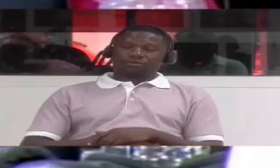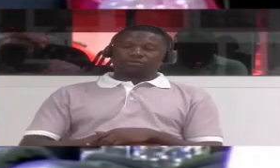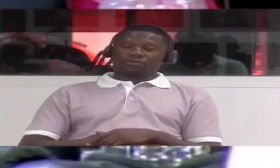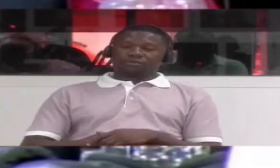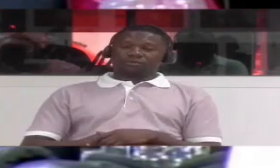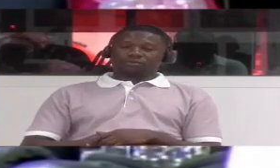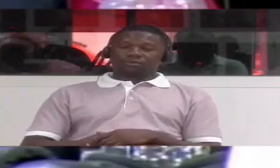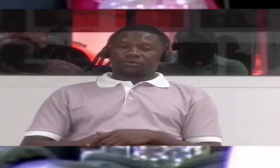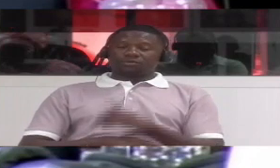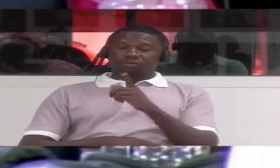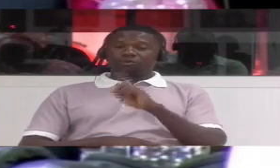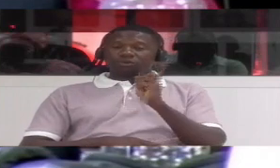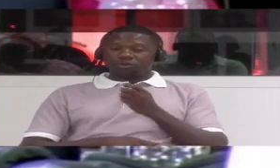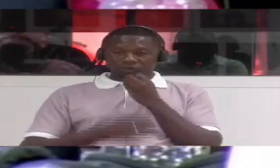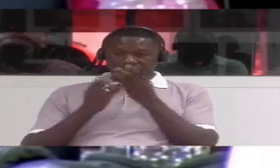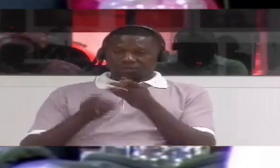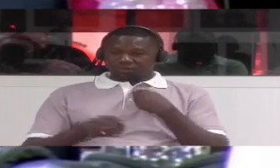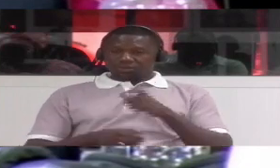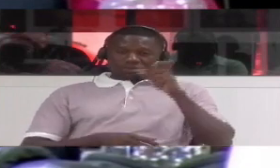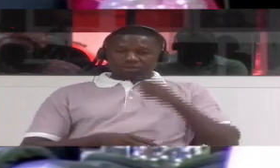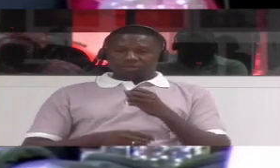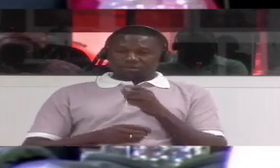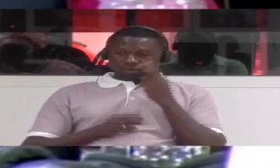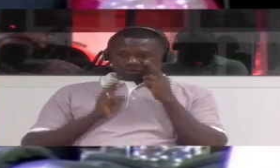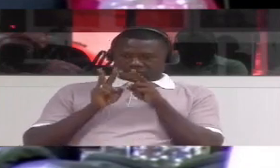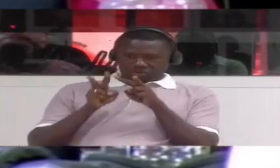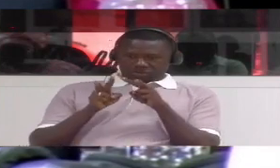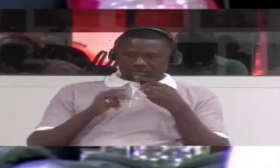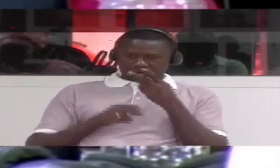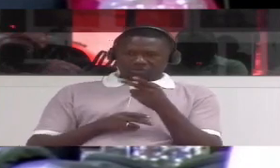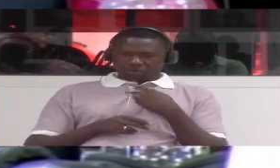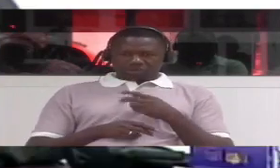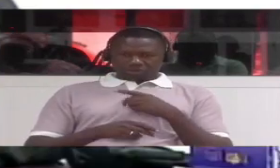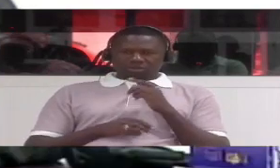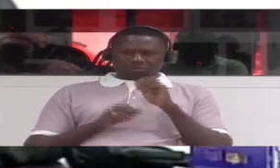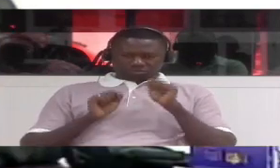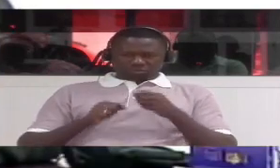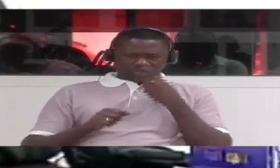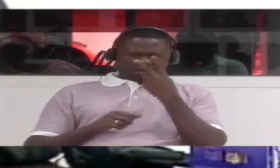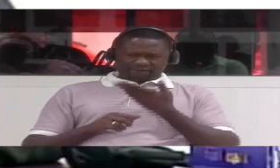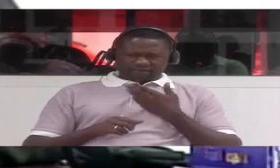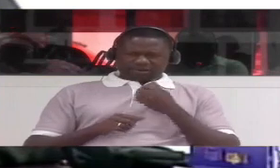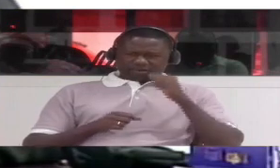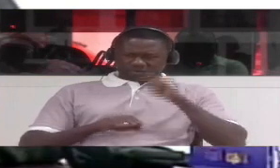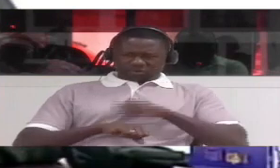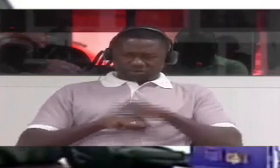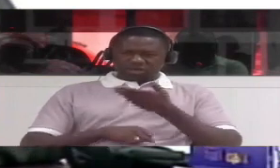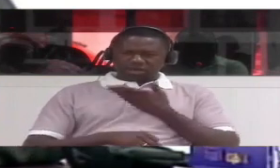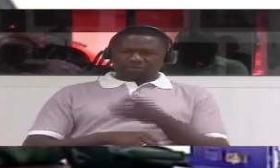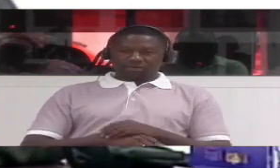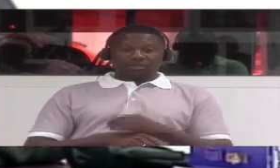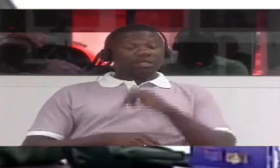you were, a person looking at you could tell that you were visibly tortured, is that correct? Yeah, it was very clear. It was very